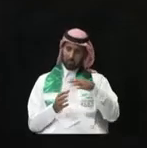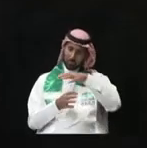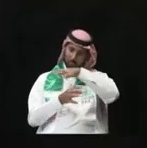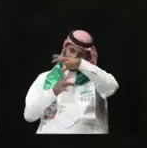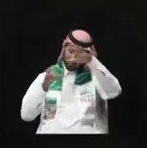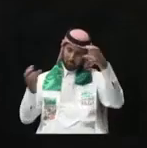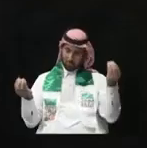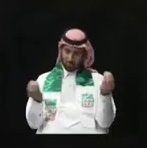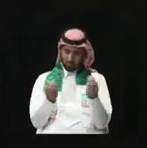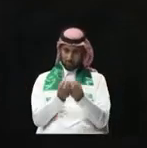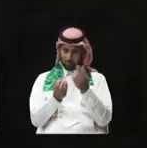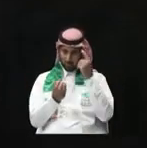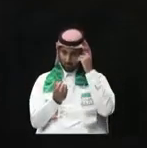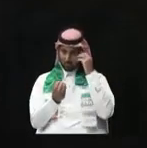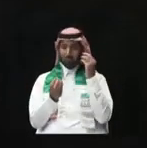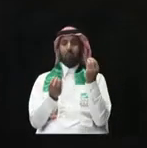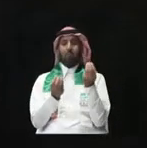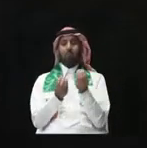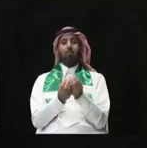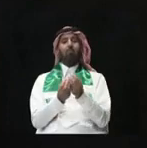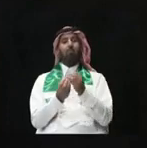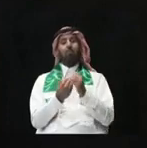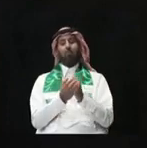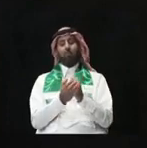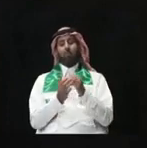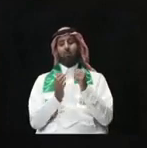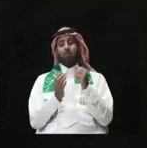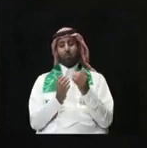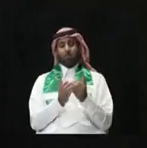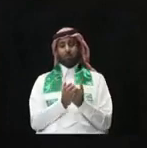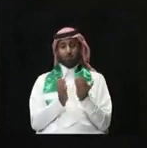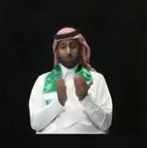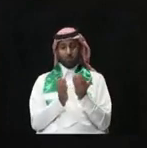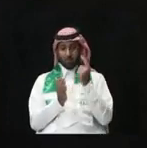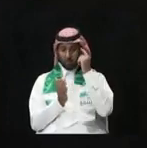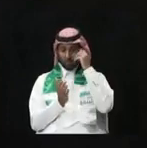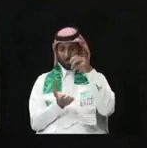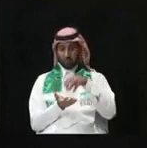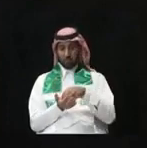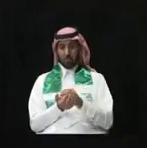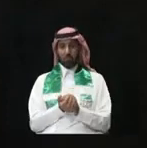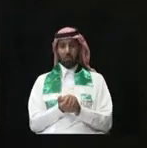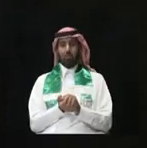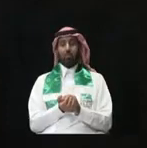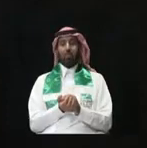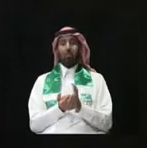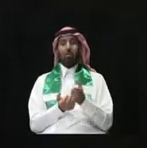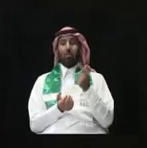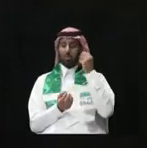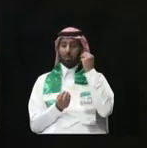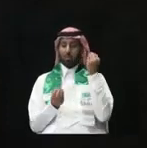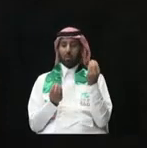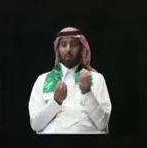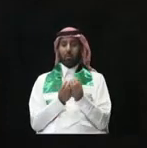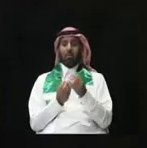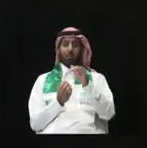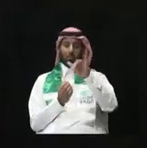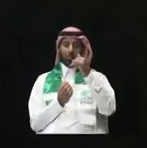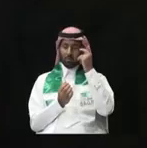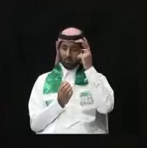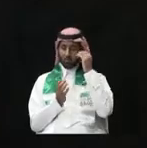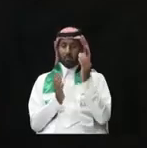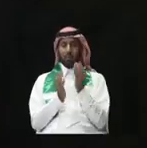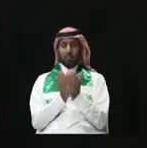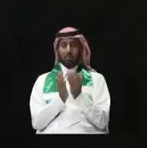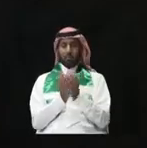go to school, you cannot get the information, okay? You have to go to school, otherwise you will